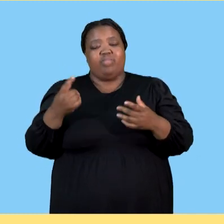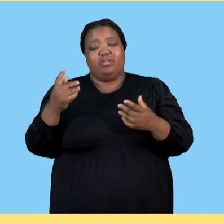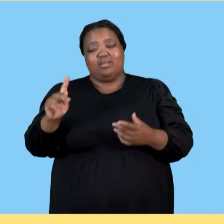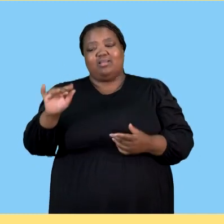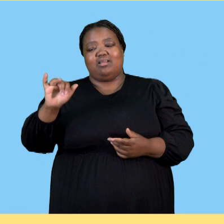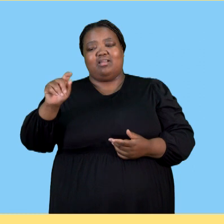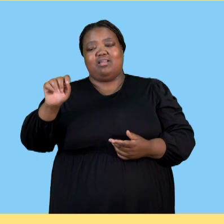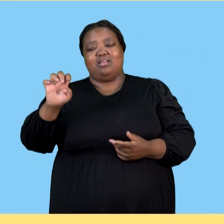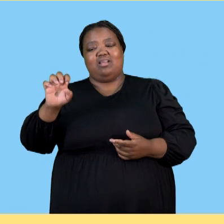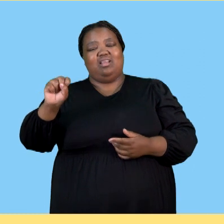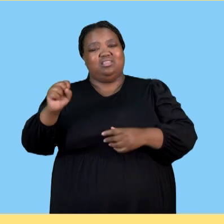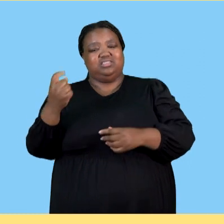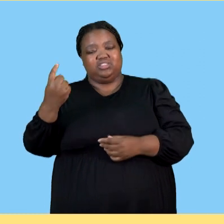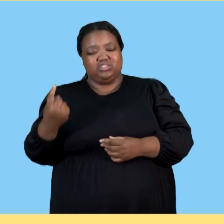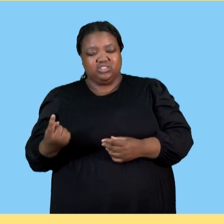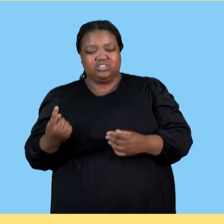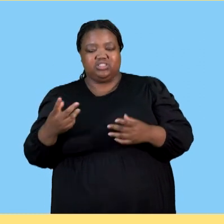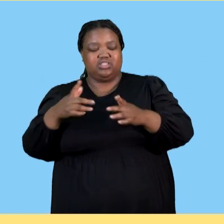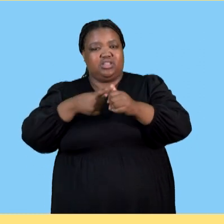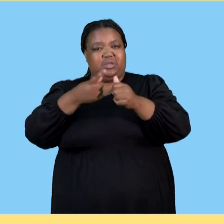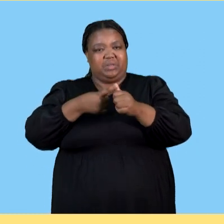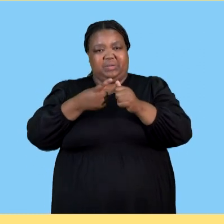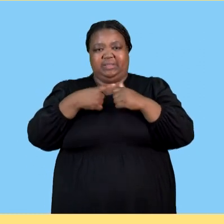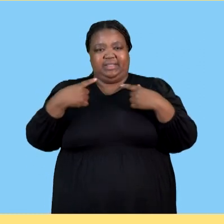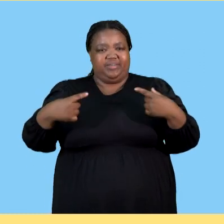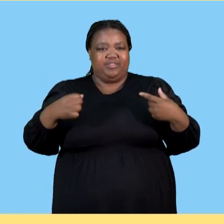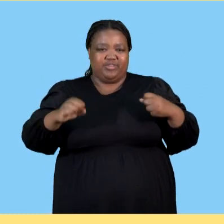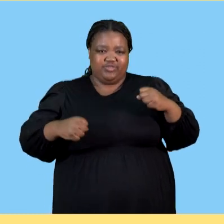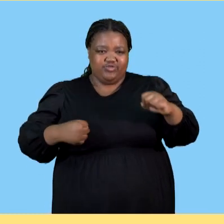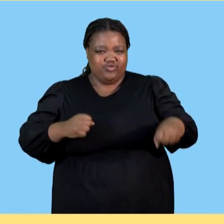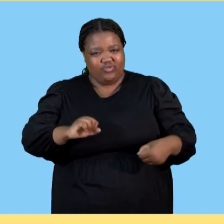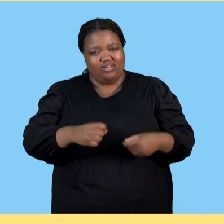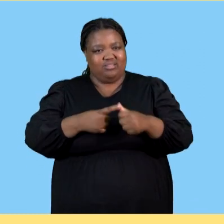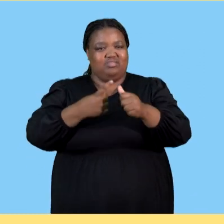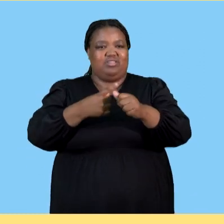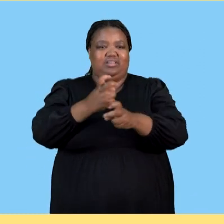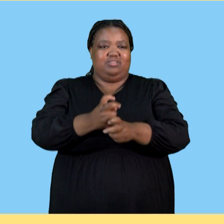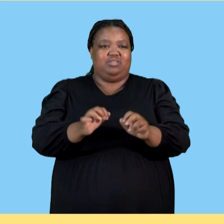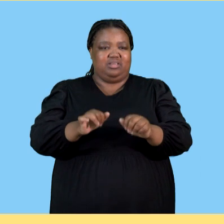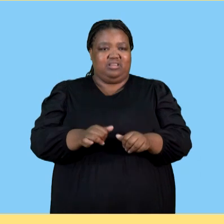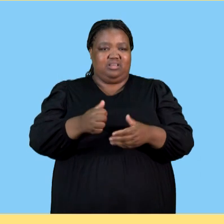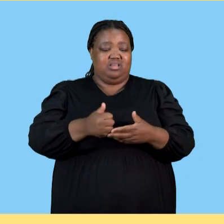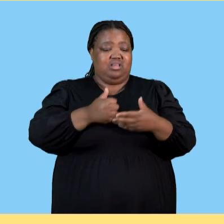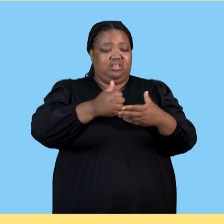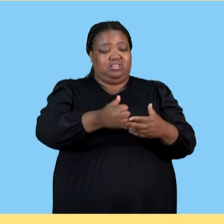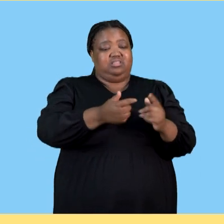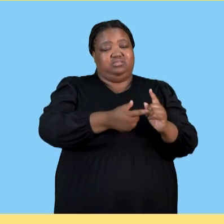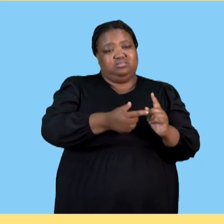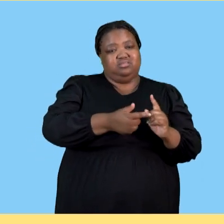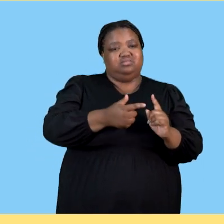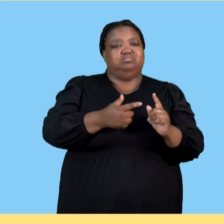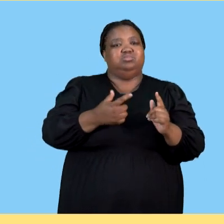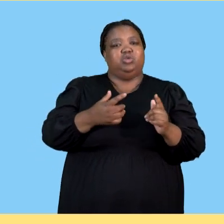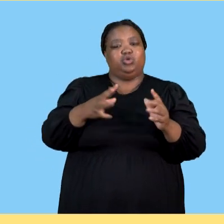kite produced so that he can determine his selling price. Assist Buhle to calculate the total cost of